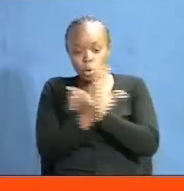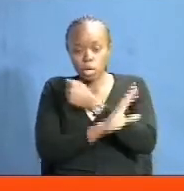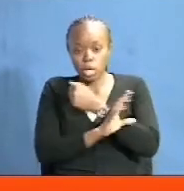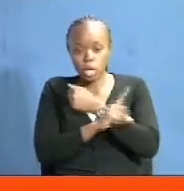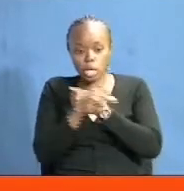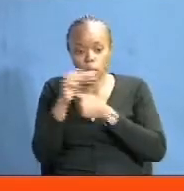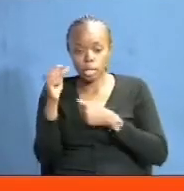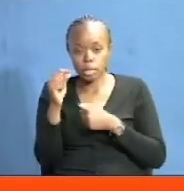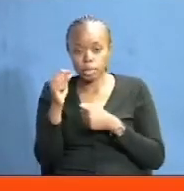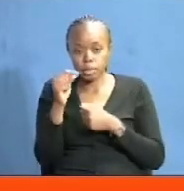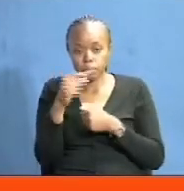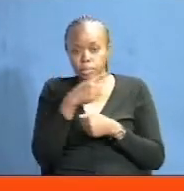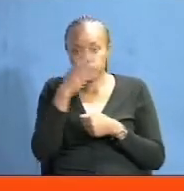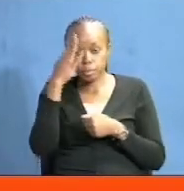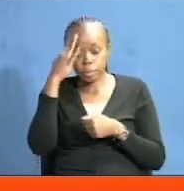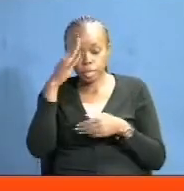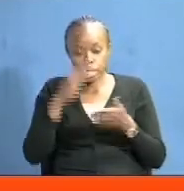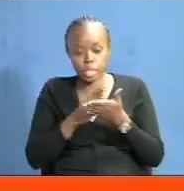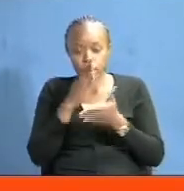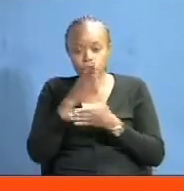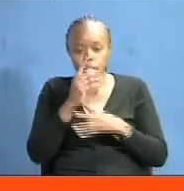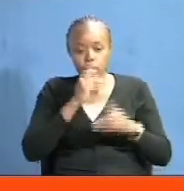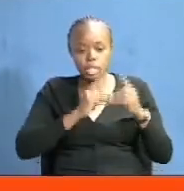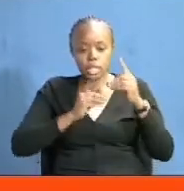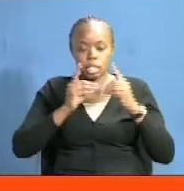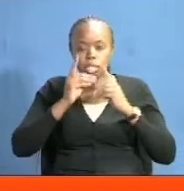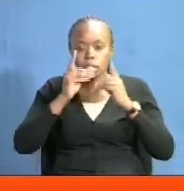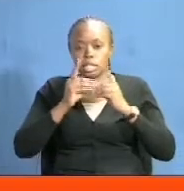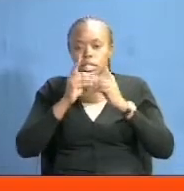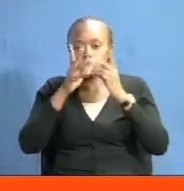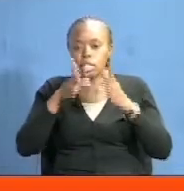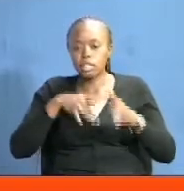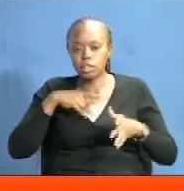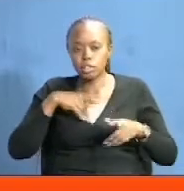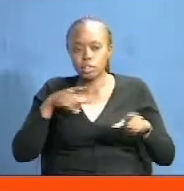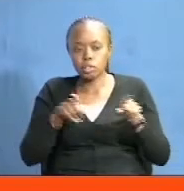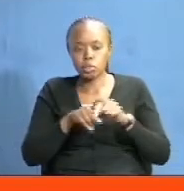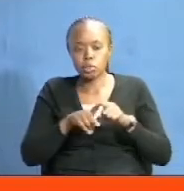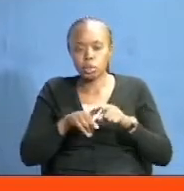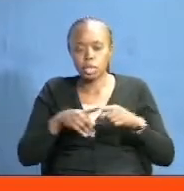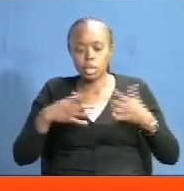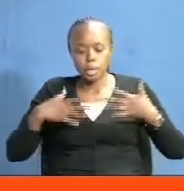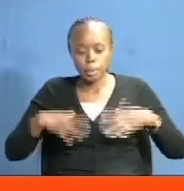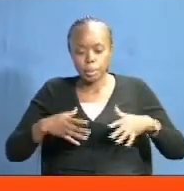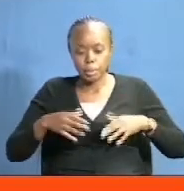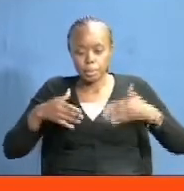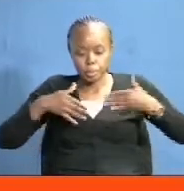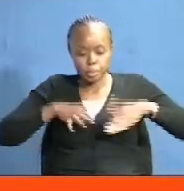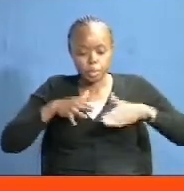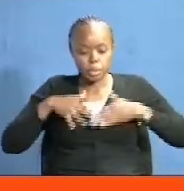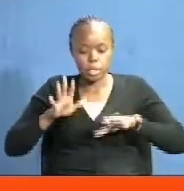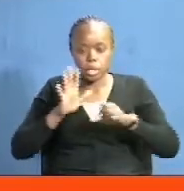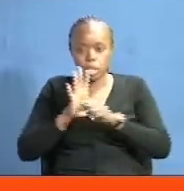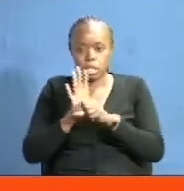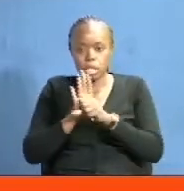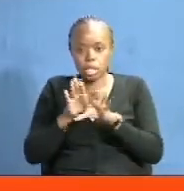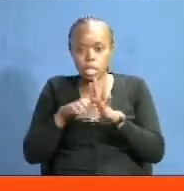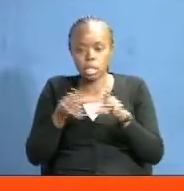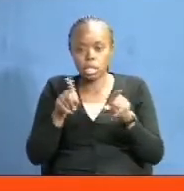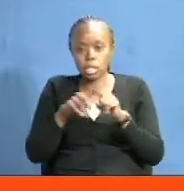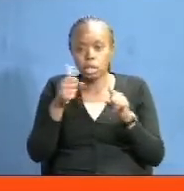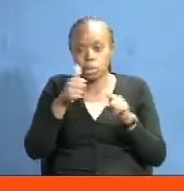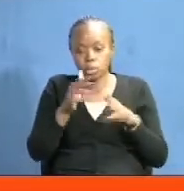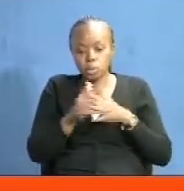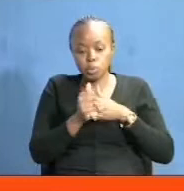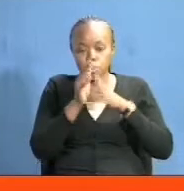on. We're not headed in the right direction, I feel, strongly so. Comrades are suffering the most out of the hurting economy. Our student